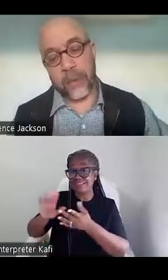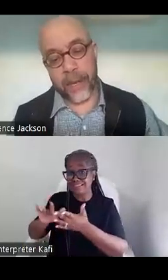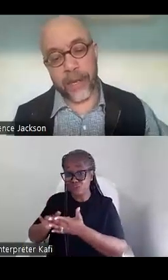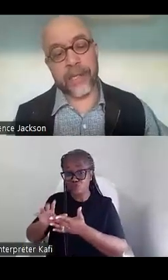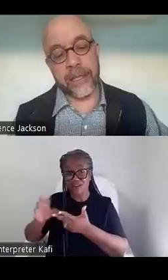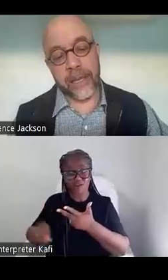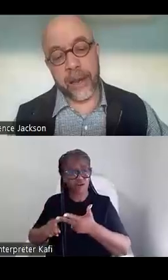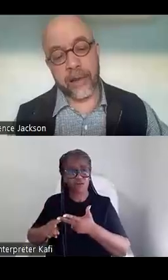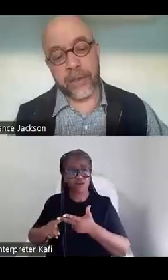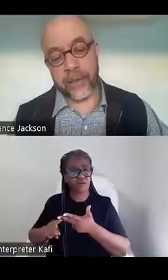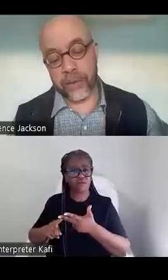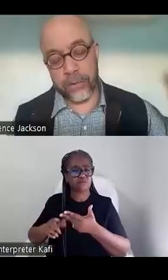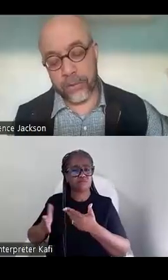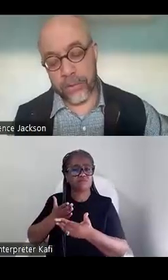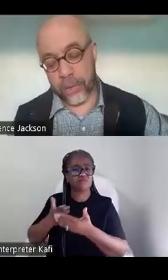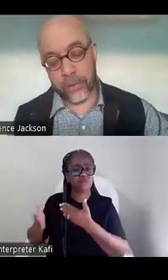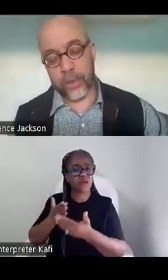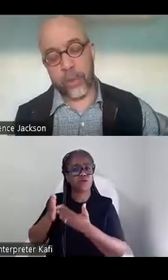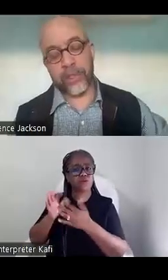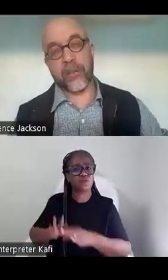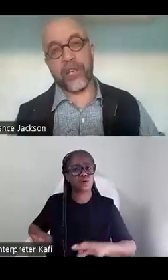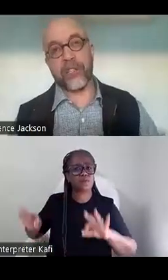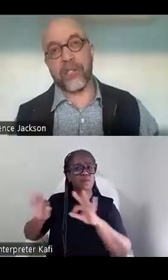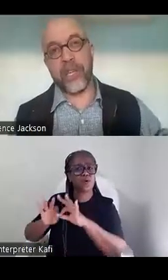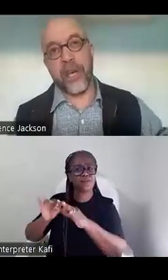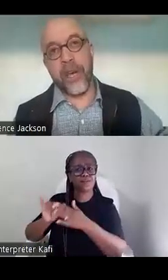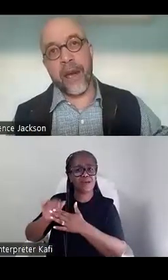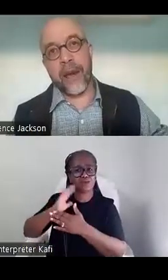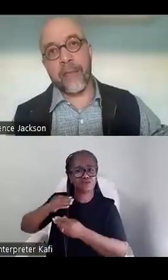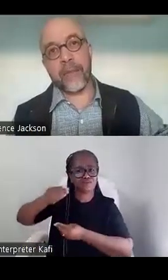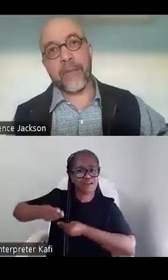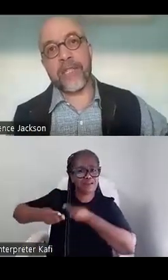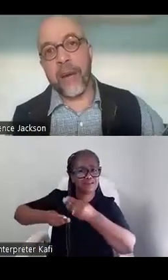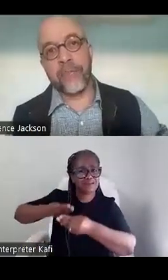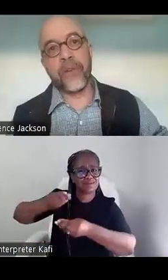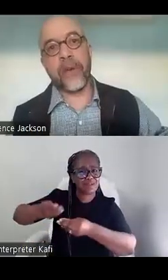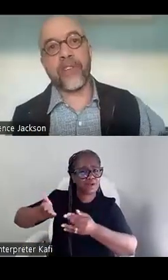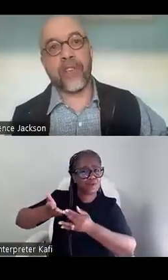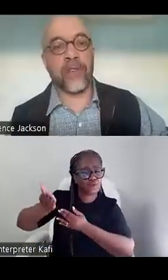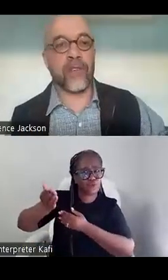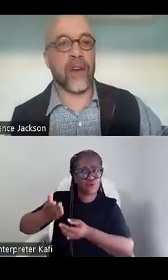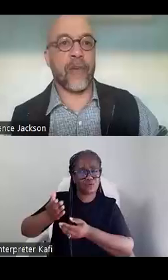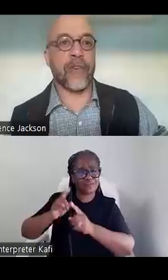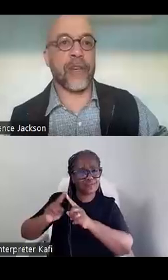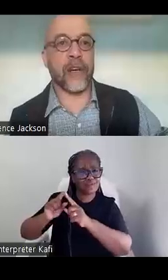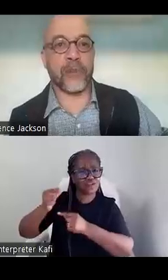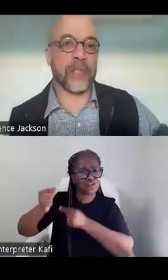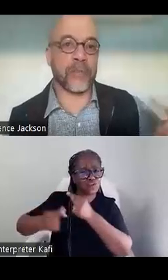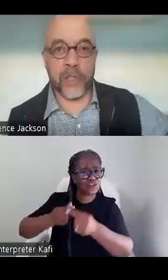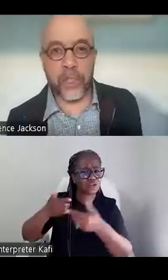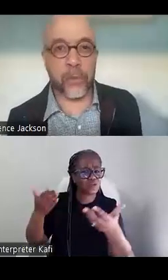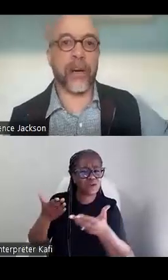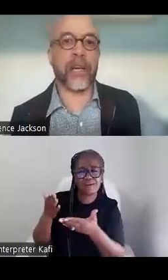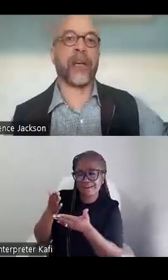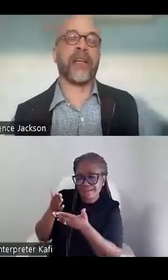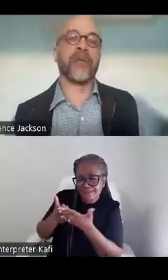in passing down to, multiple generations, some dimensions of a culture that